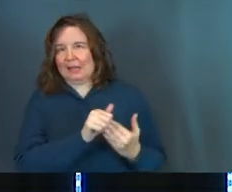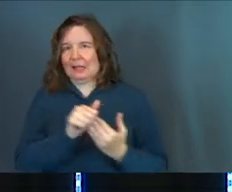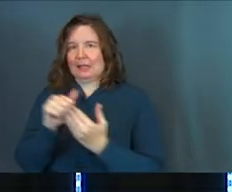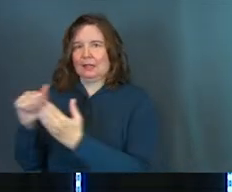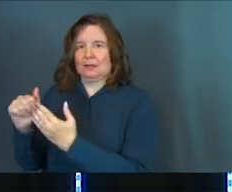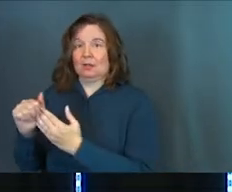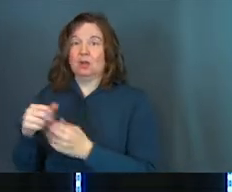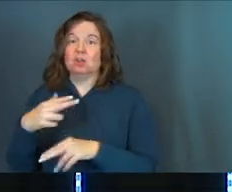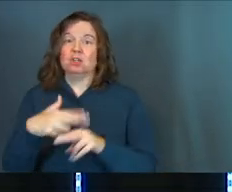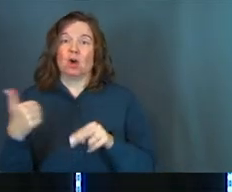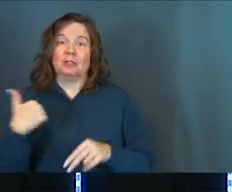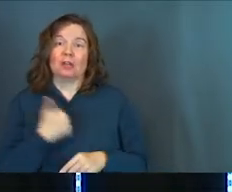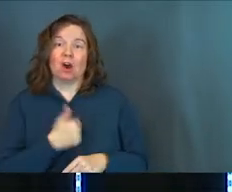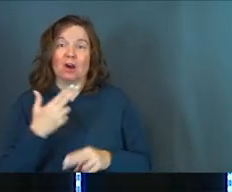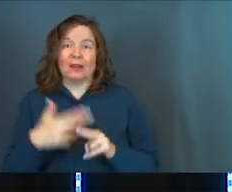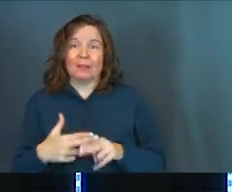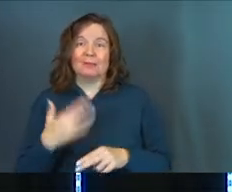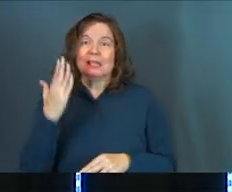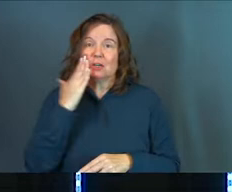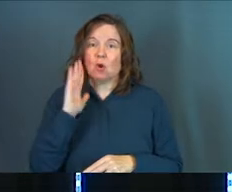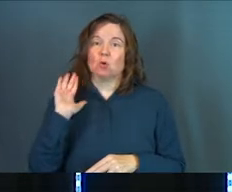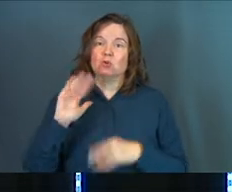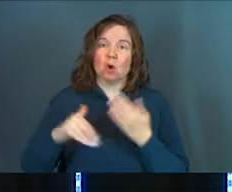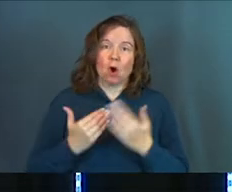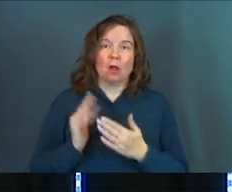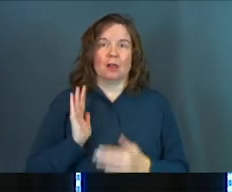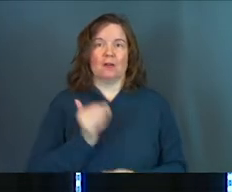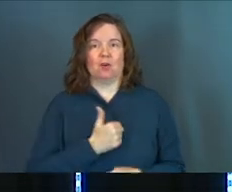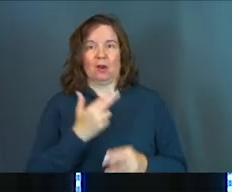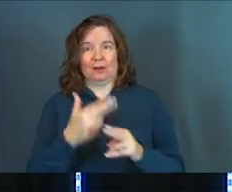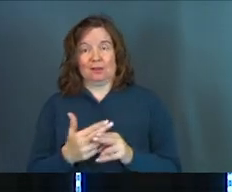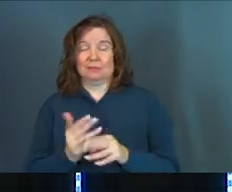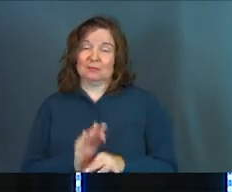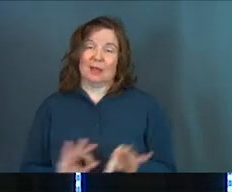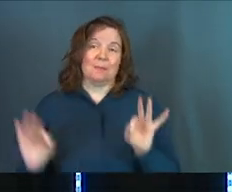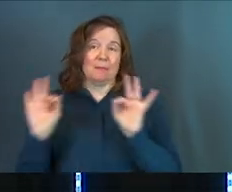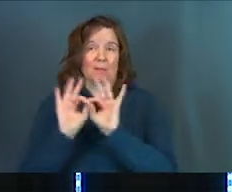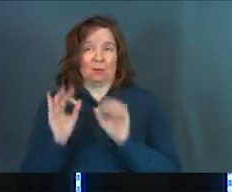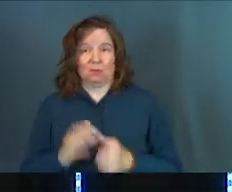Jesus calls us by our name. He knows all of our names. And it matters.